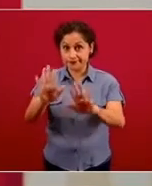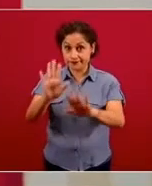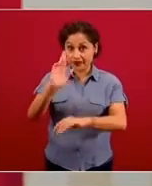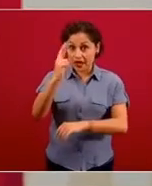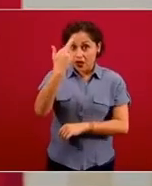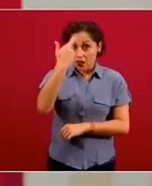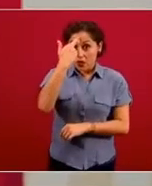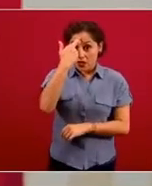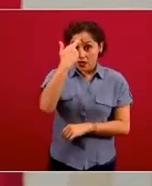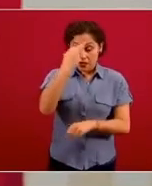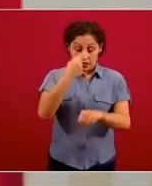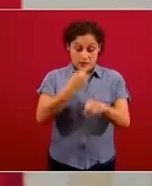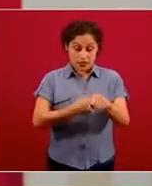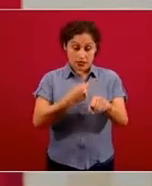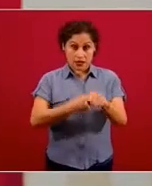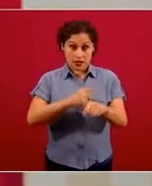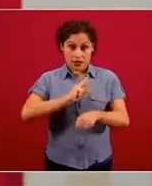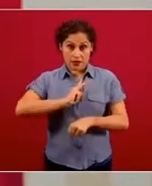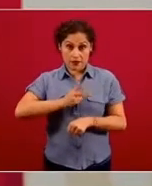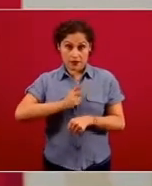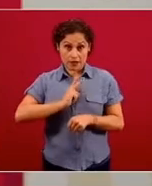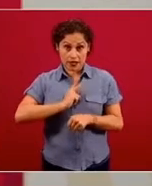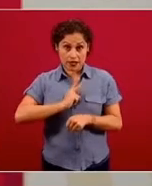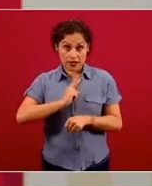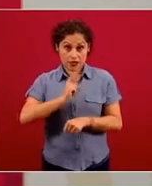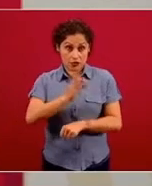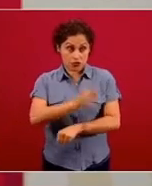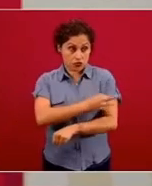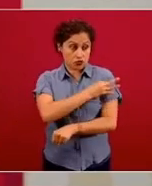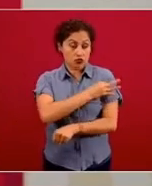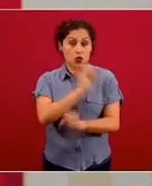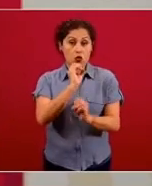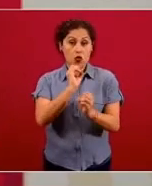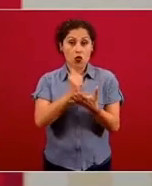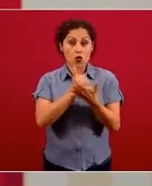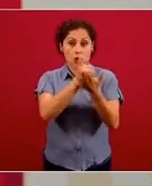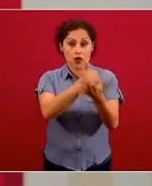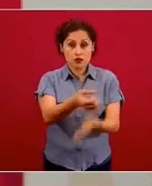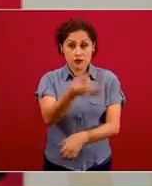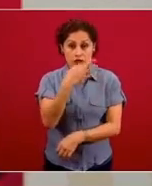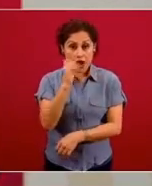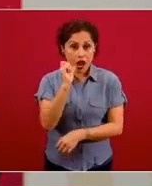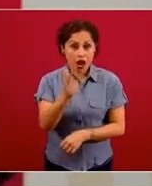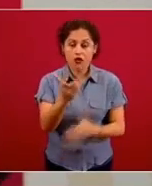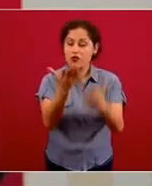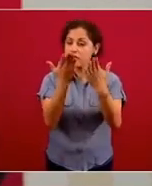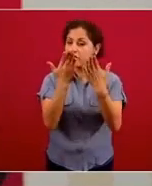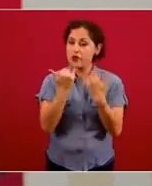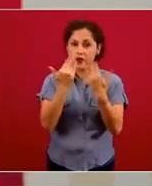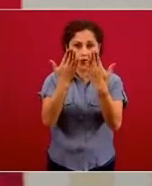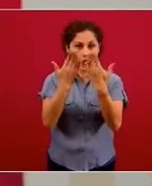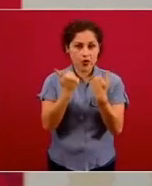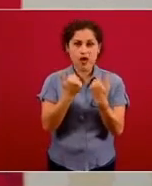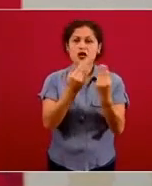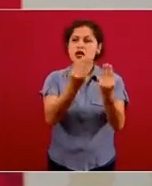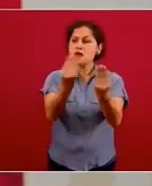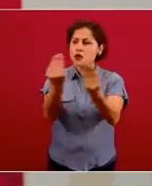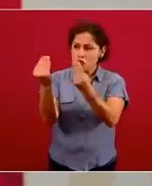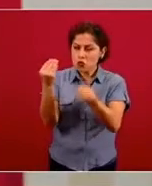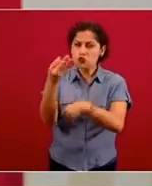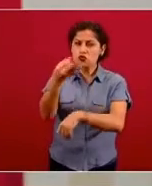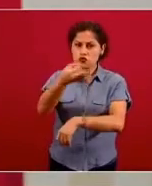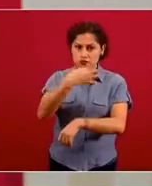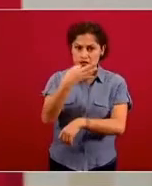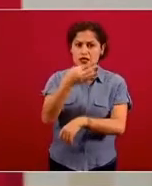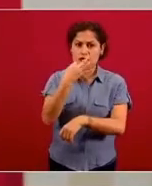up to now, there is no specific treatment that is going to repair the lung damage,